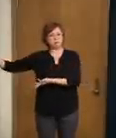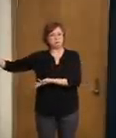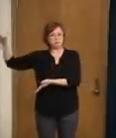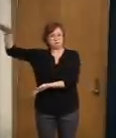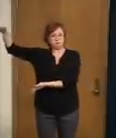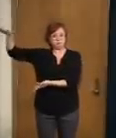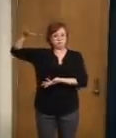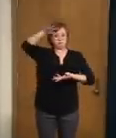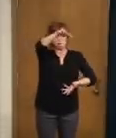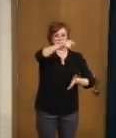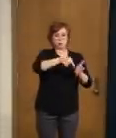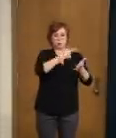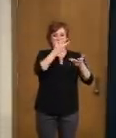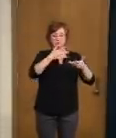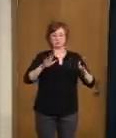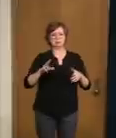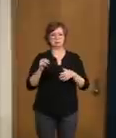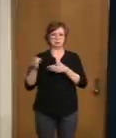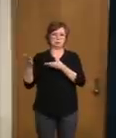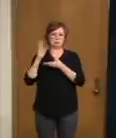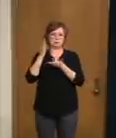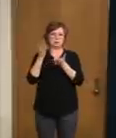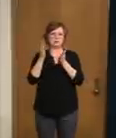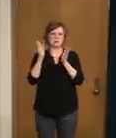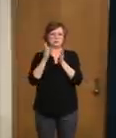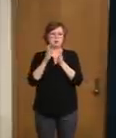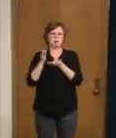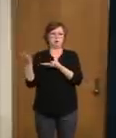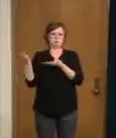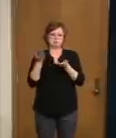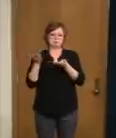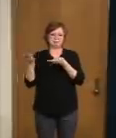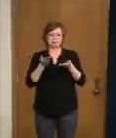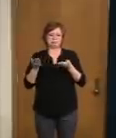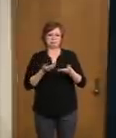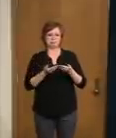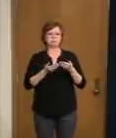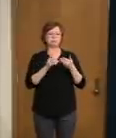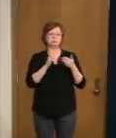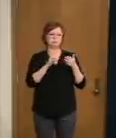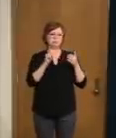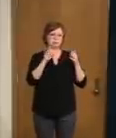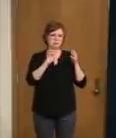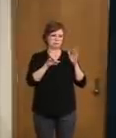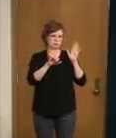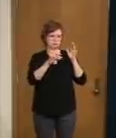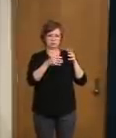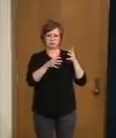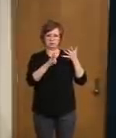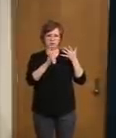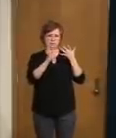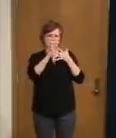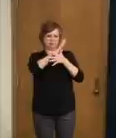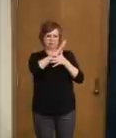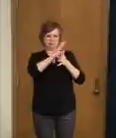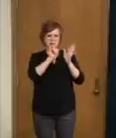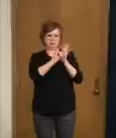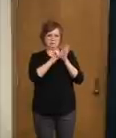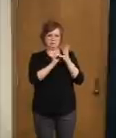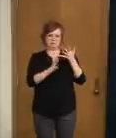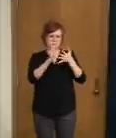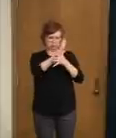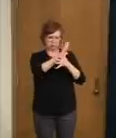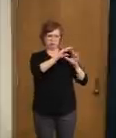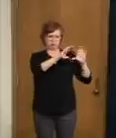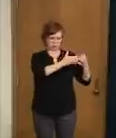need to establish prioritization of groups that support us in sequencing the delivery of vaccine to those groups based